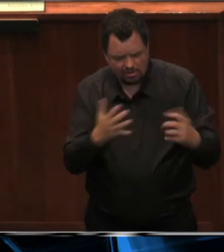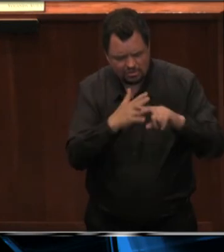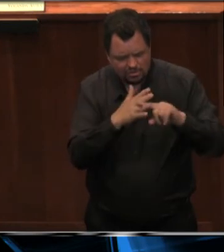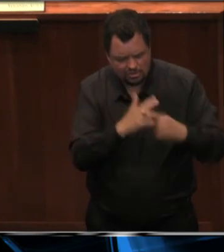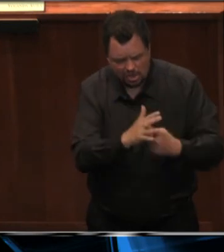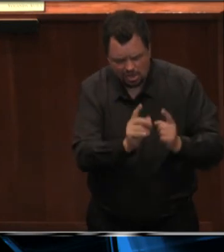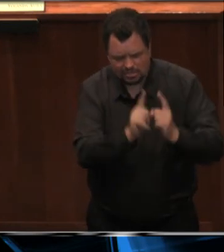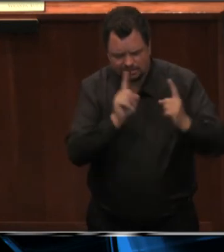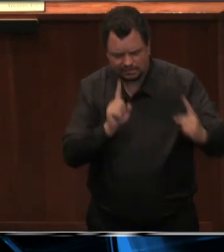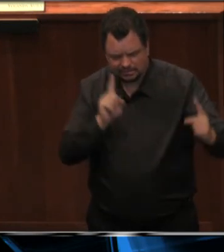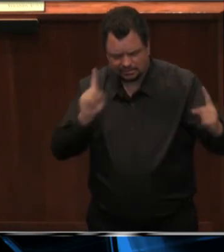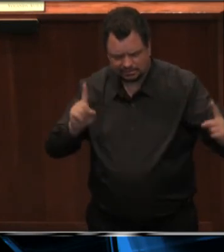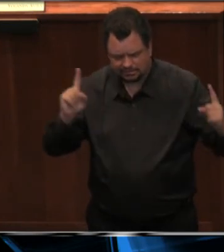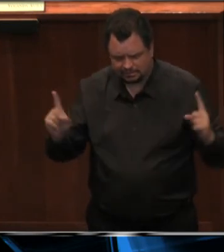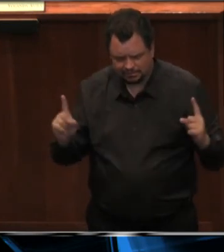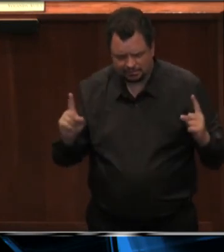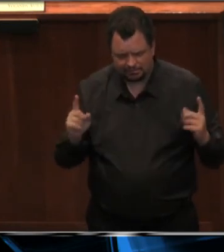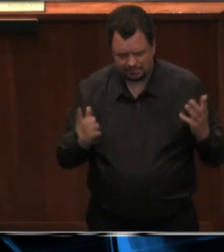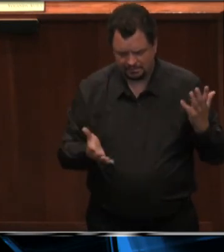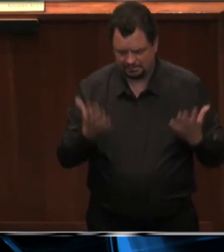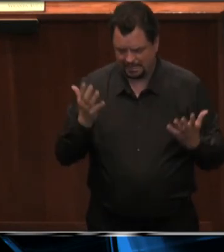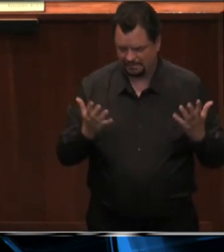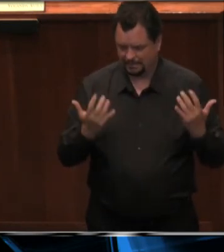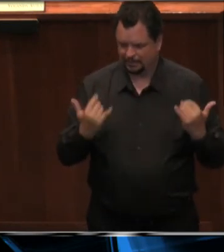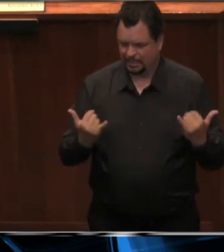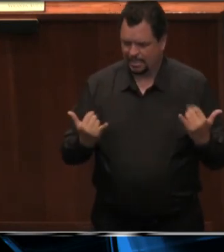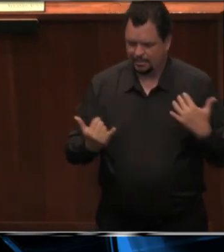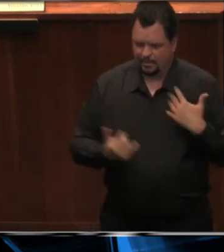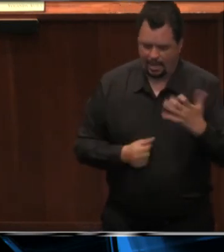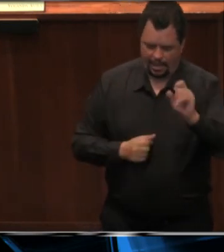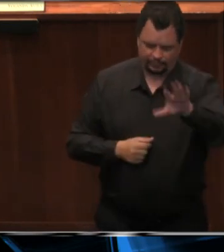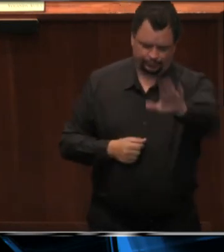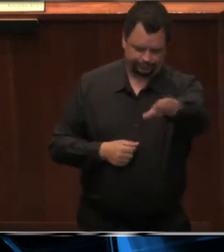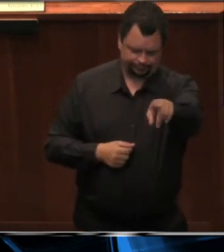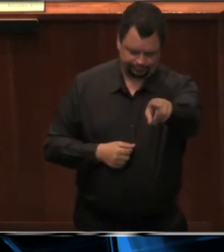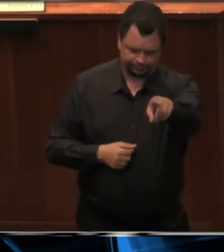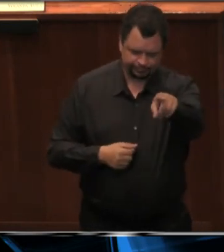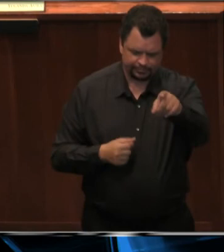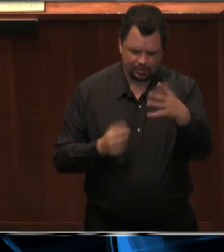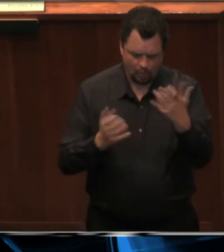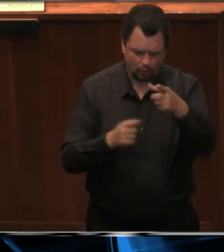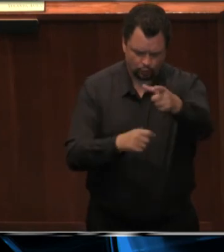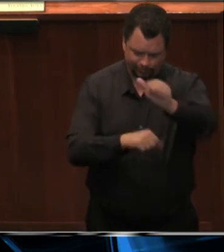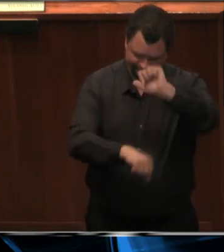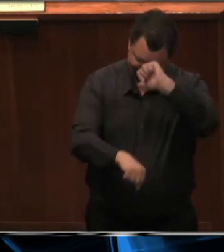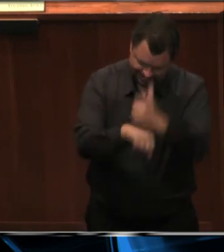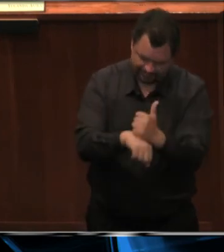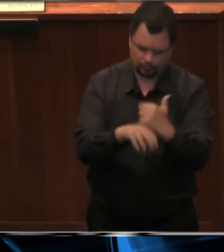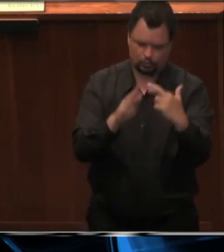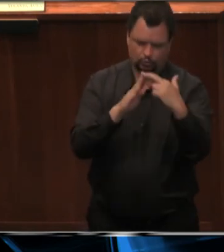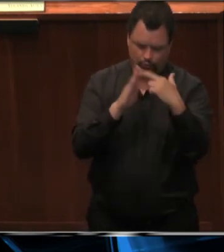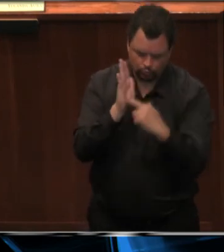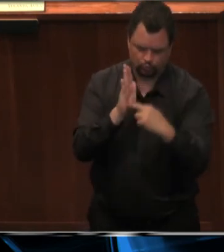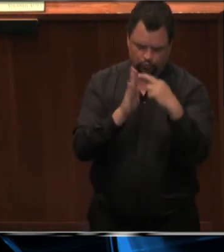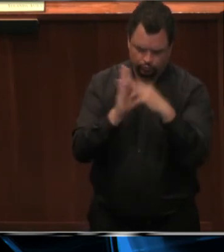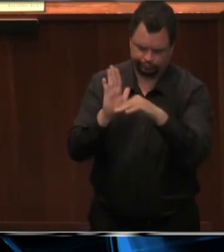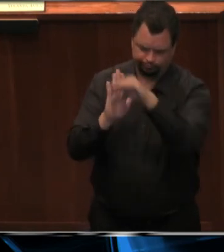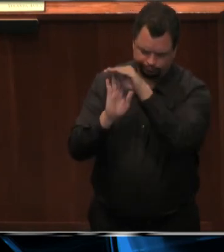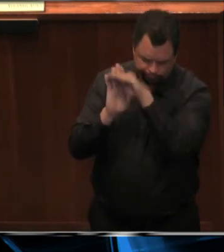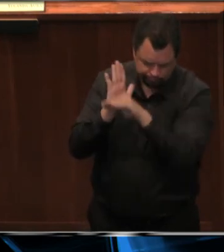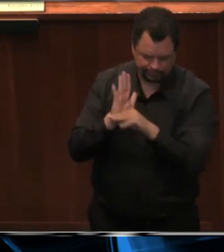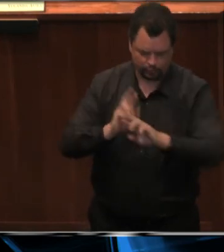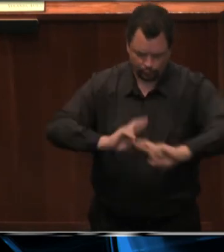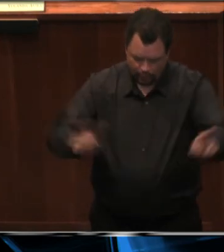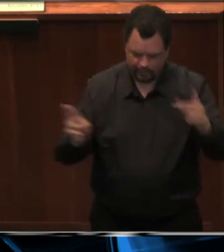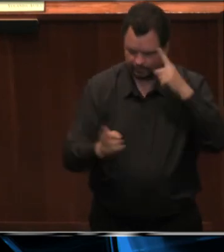to ask all of you to implement a requirement to that end. In my previous classroom and in my current one, the desks are 18